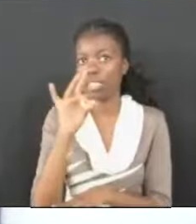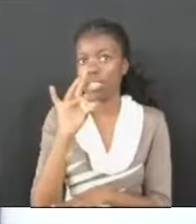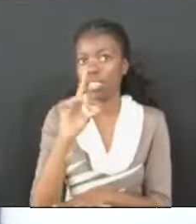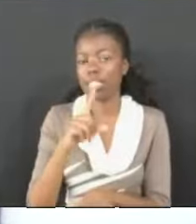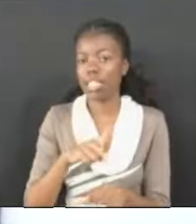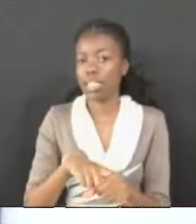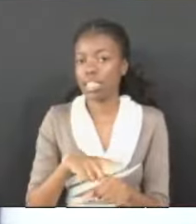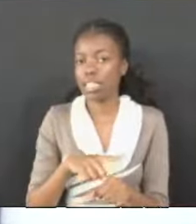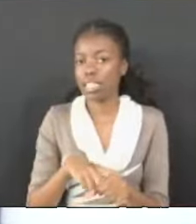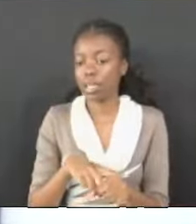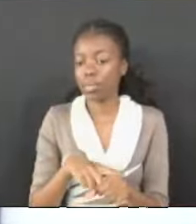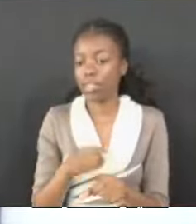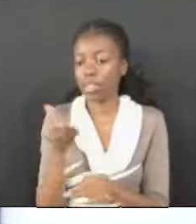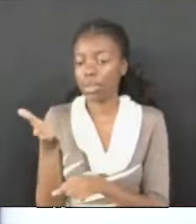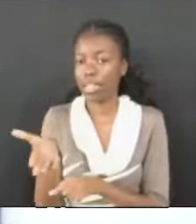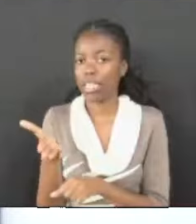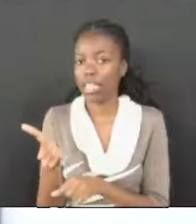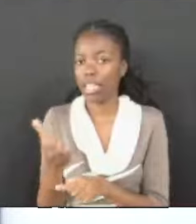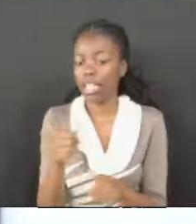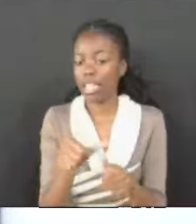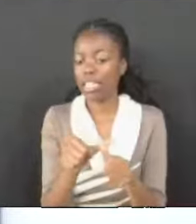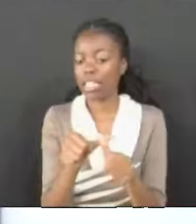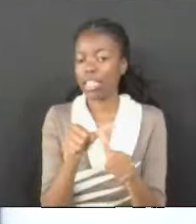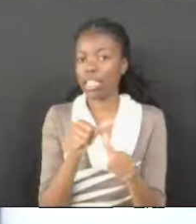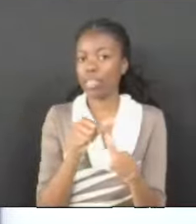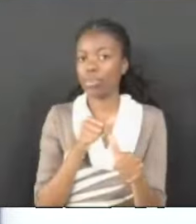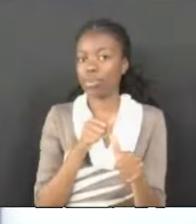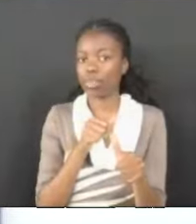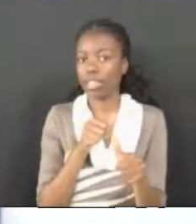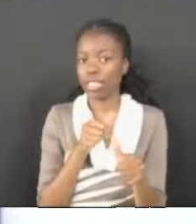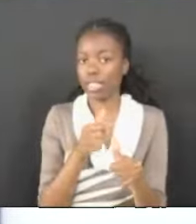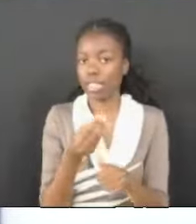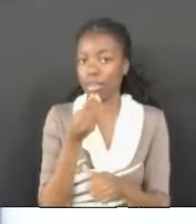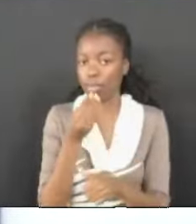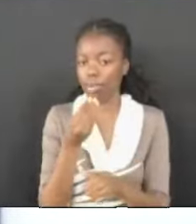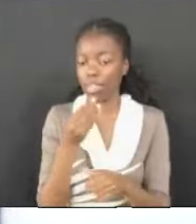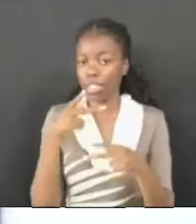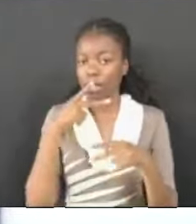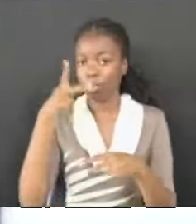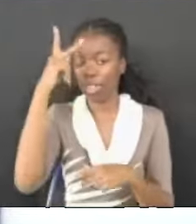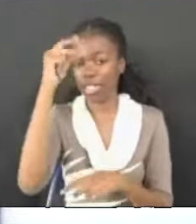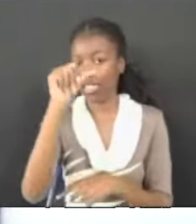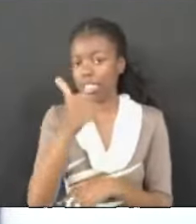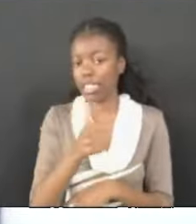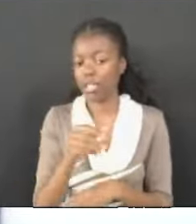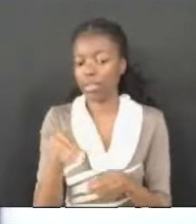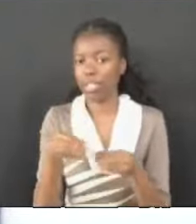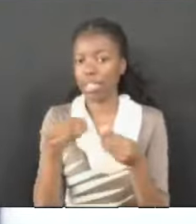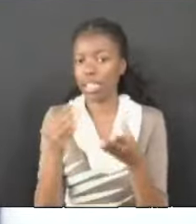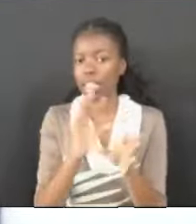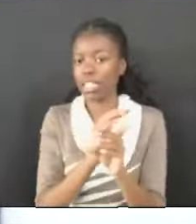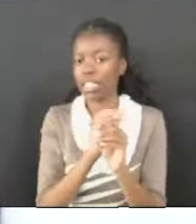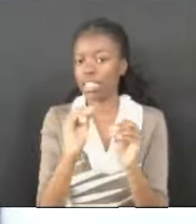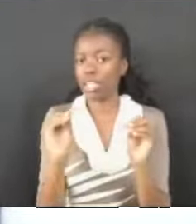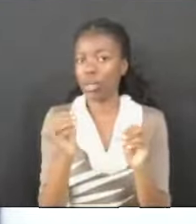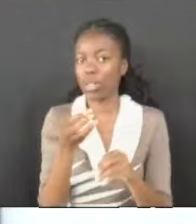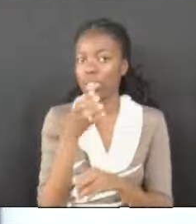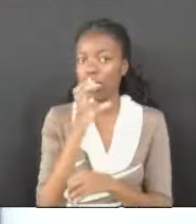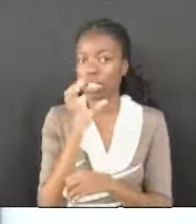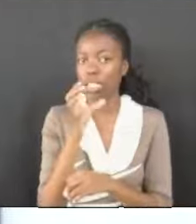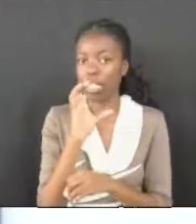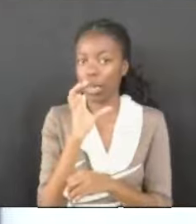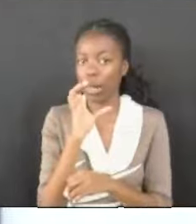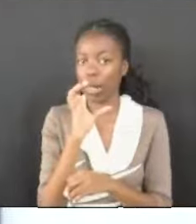food, they refused the food their parents never gave them. They did not drink the drinks they